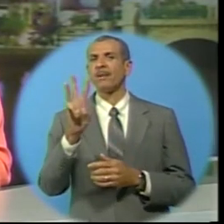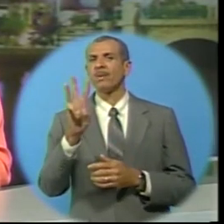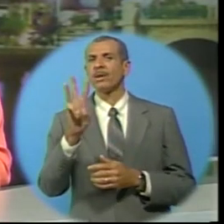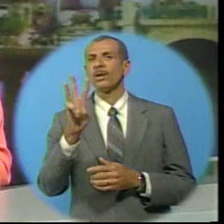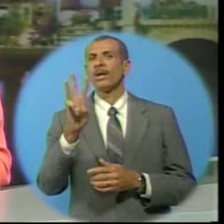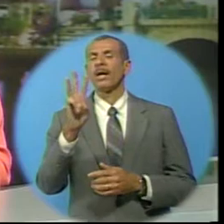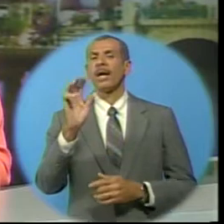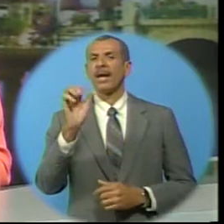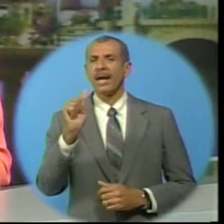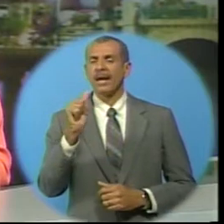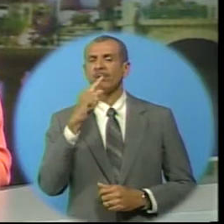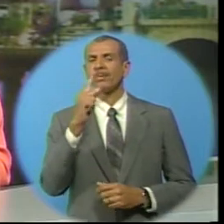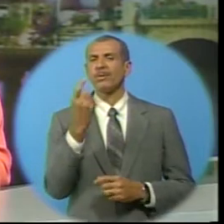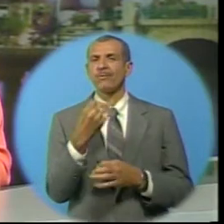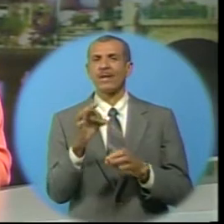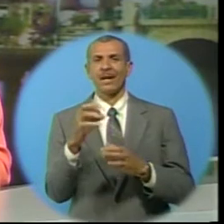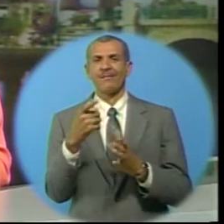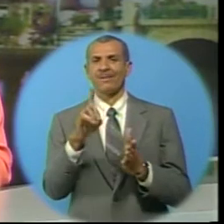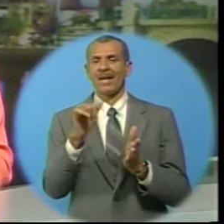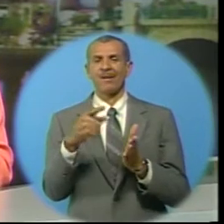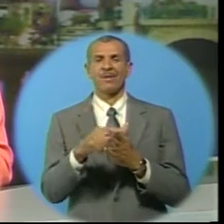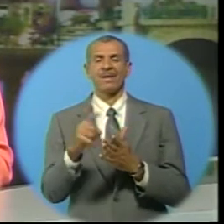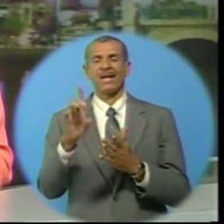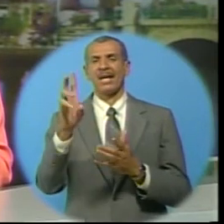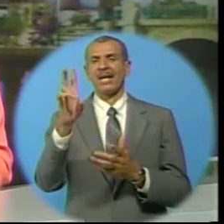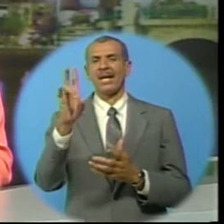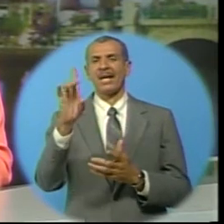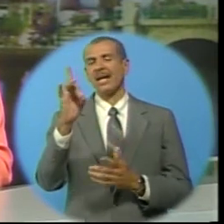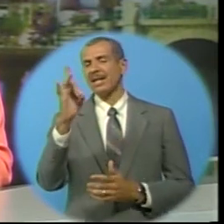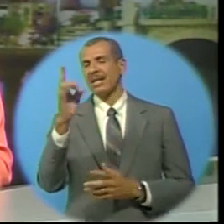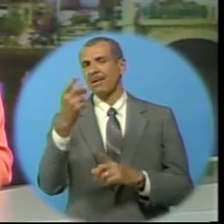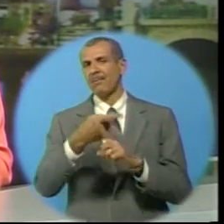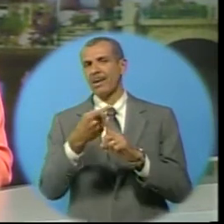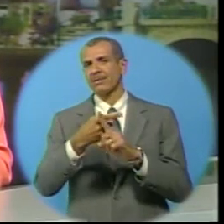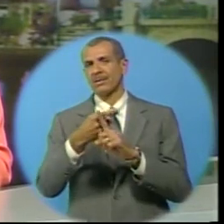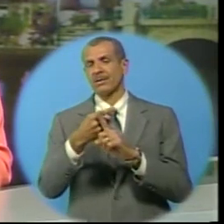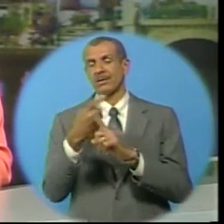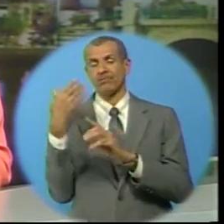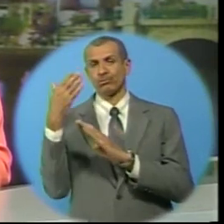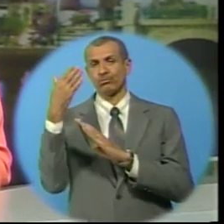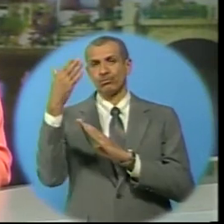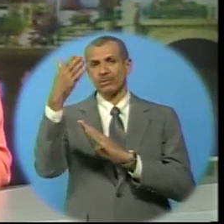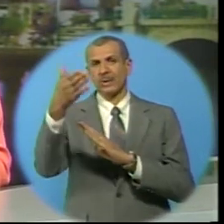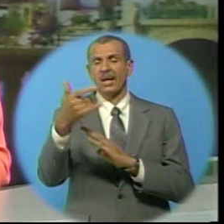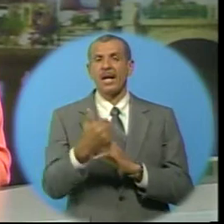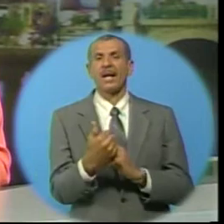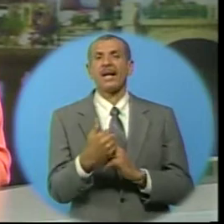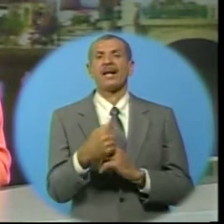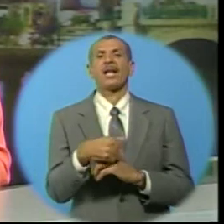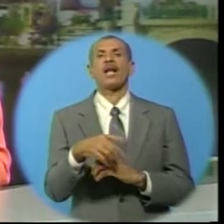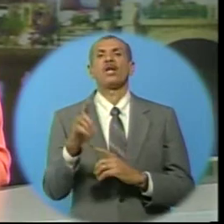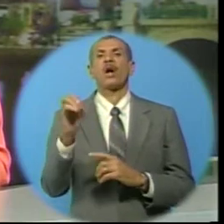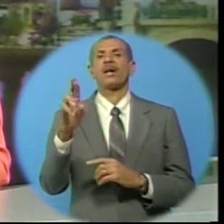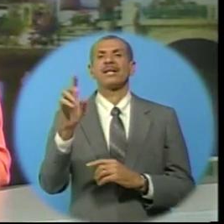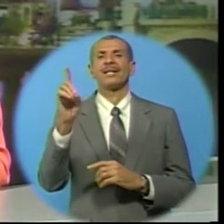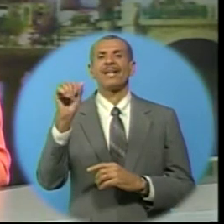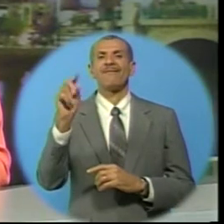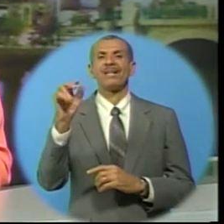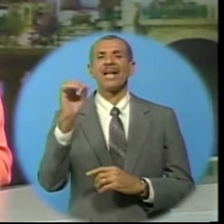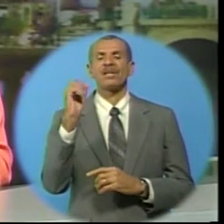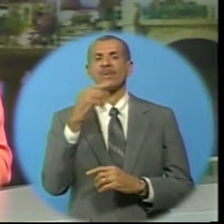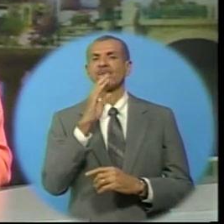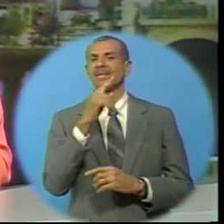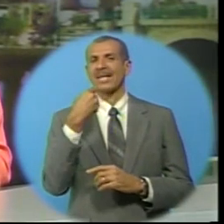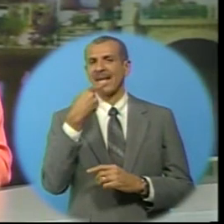debt-free within the next 18 months to 2 years. Agriculture and Water Resource Management Minister Dr. David Estwick made the remarks